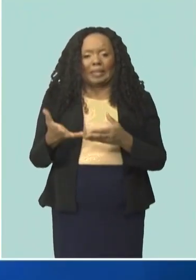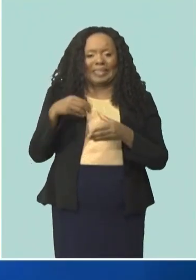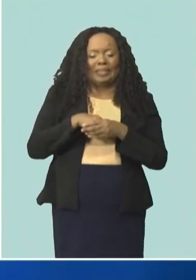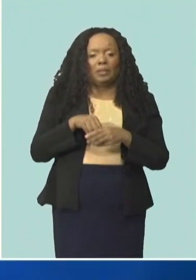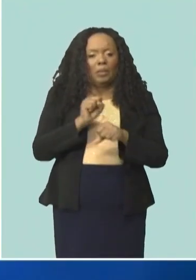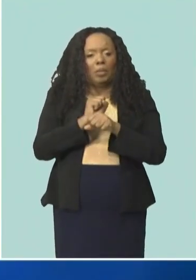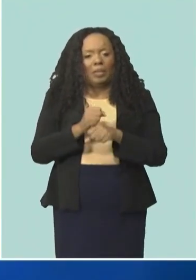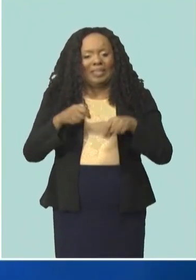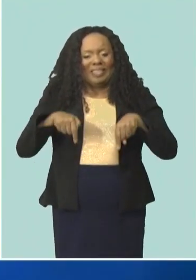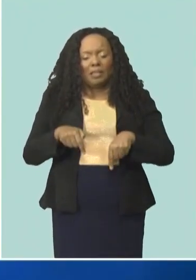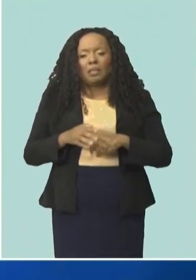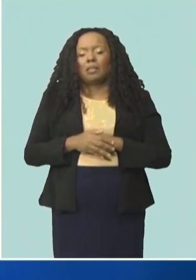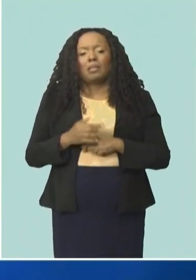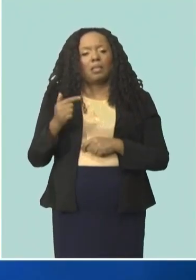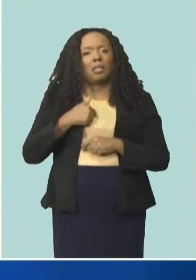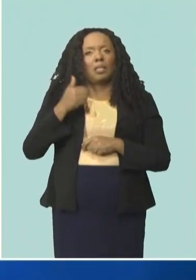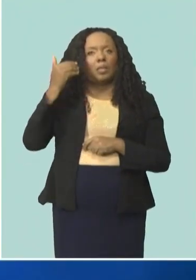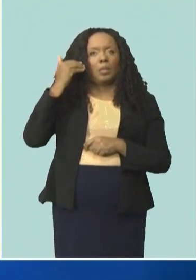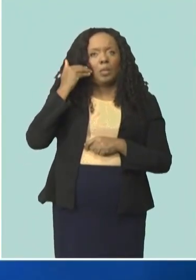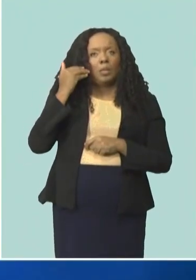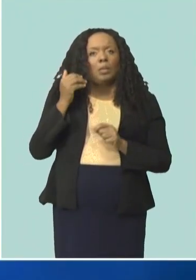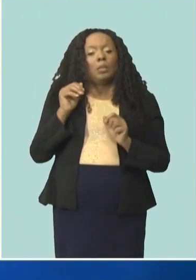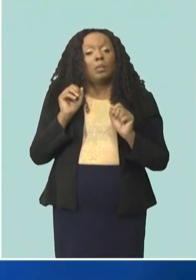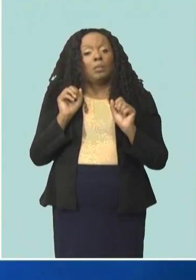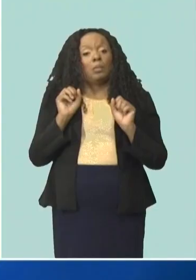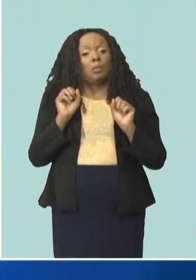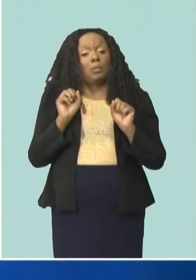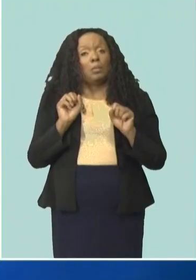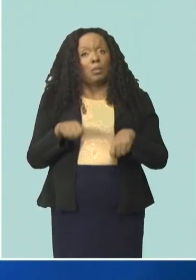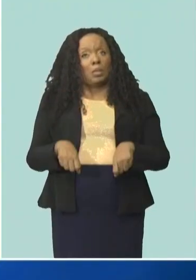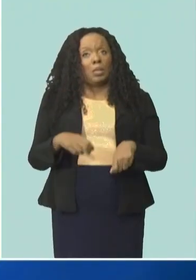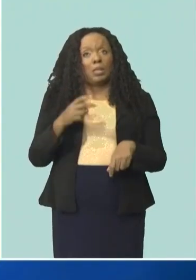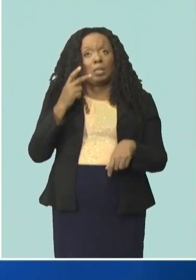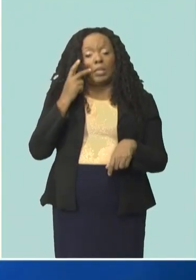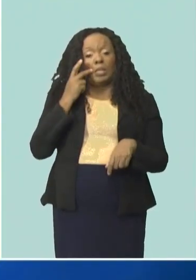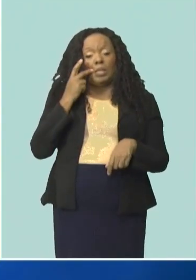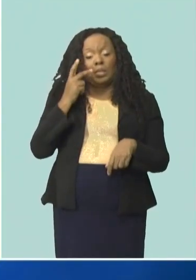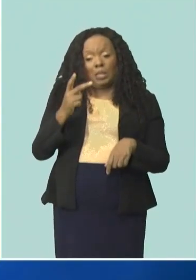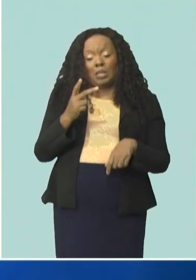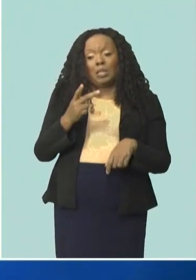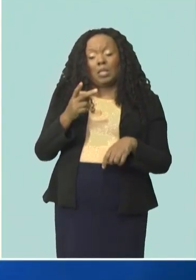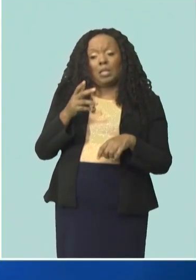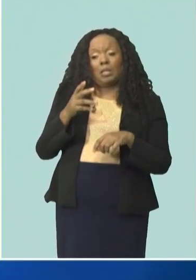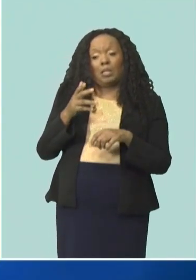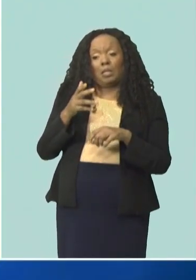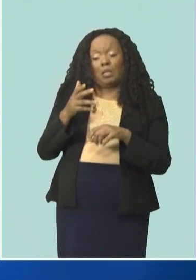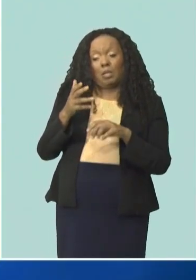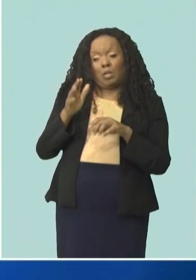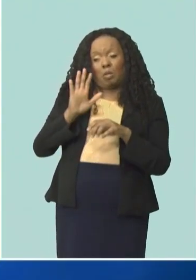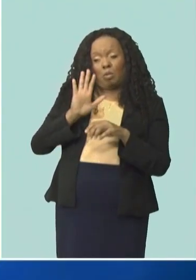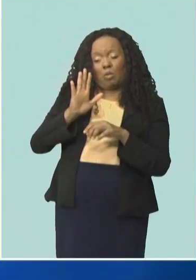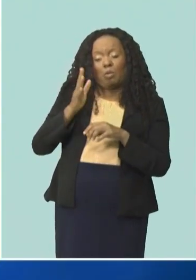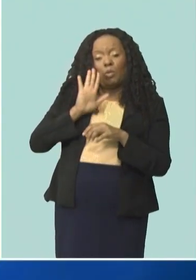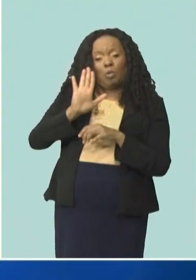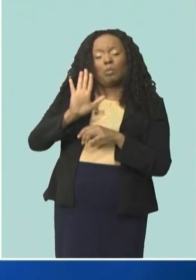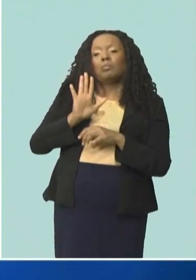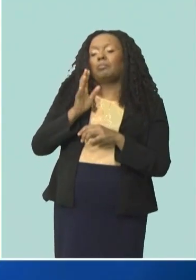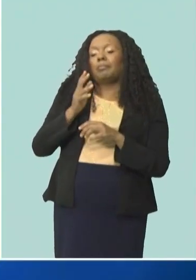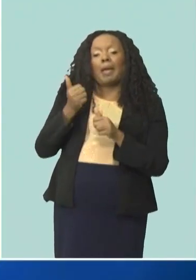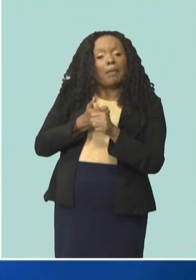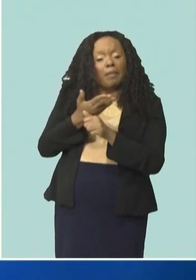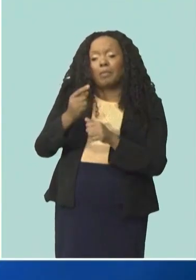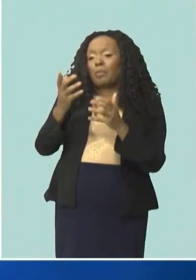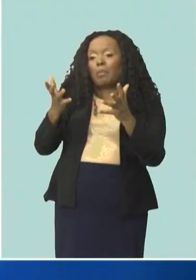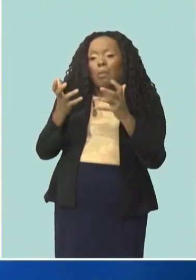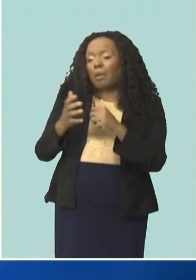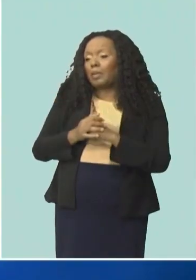know that I hope that you all come to see a bit of yourselves in me. Know that I believe that we can